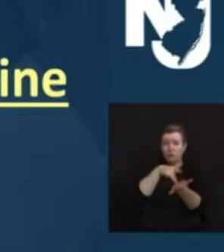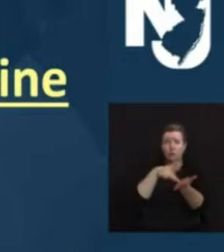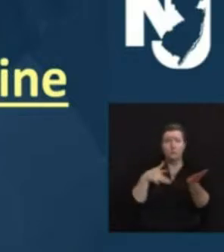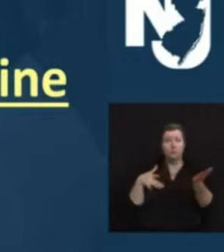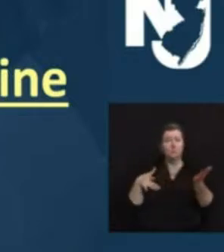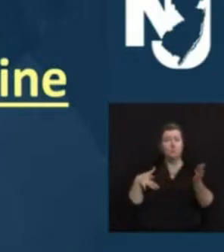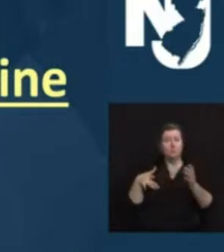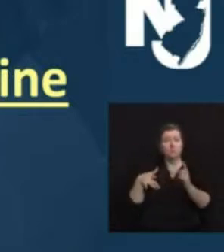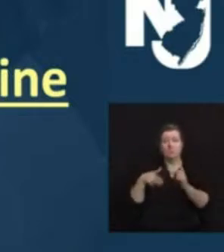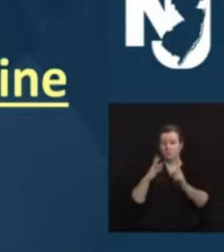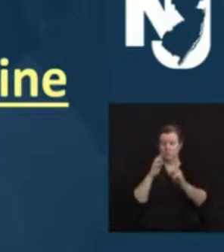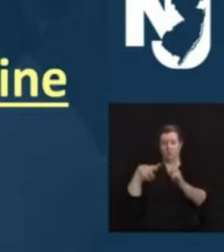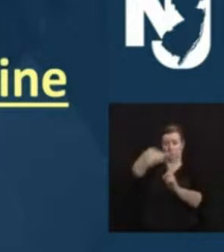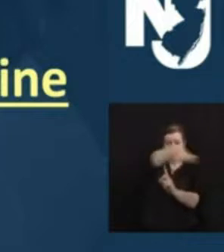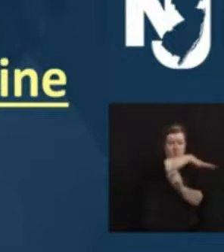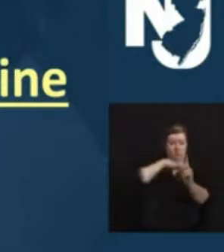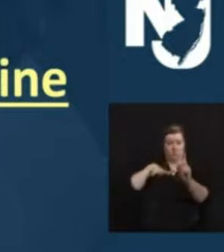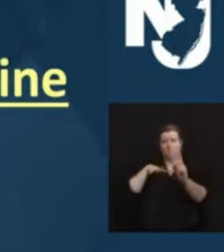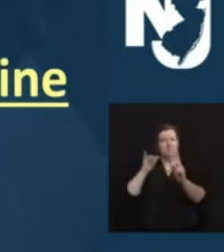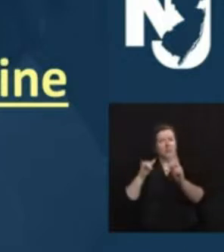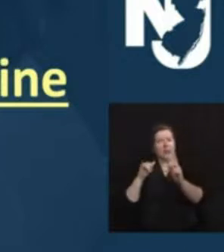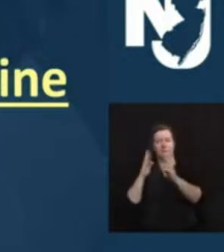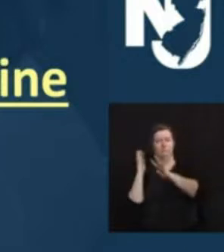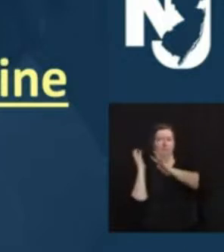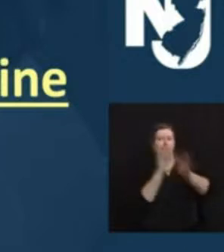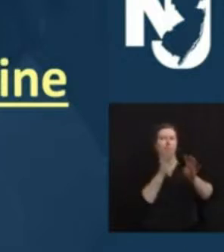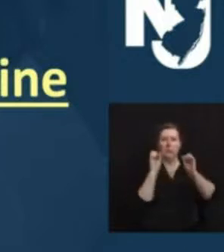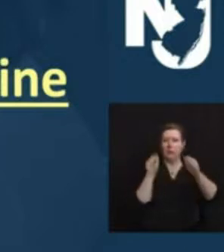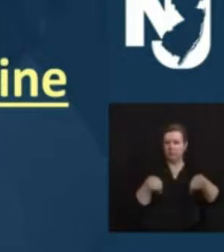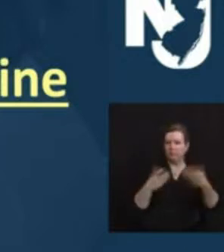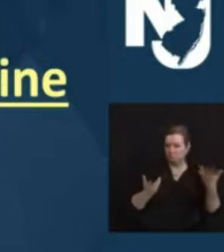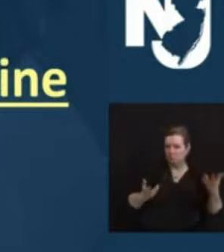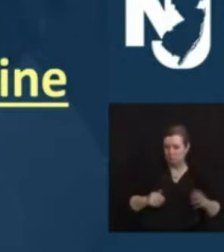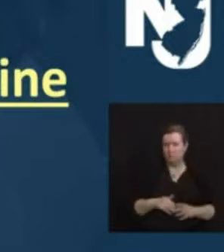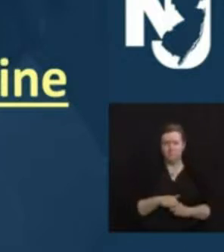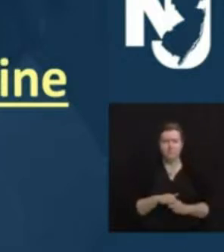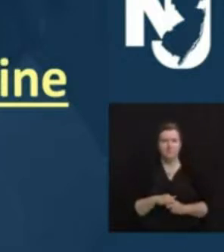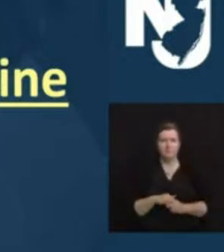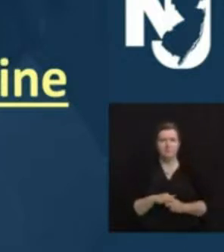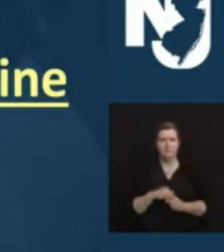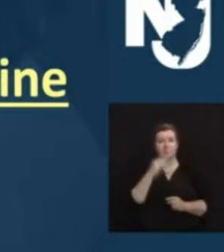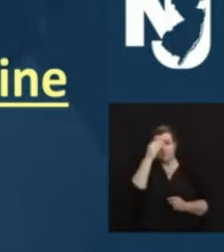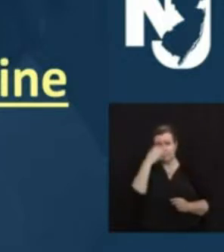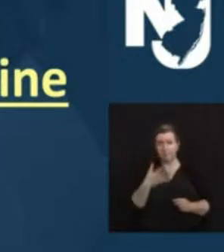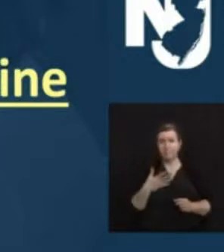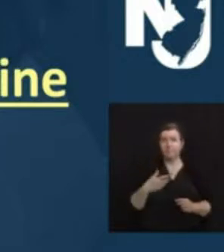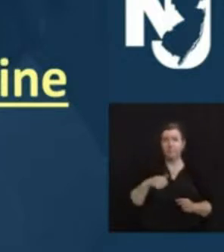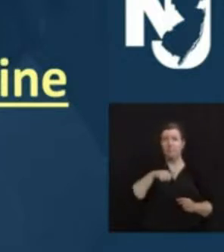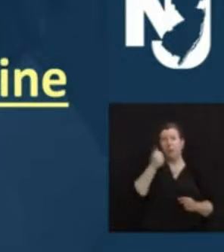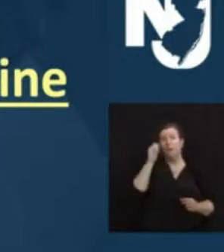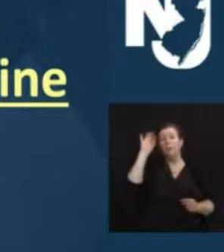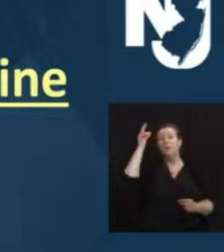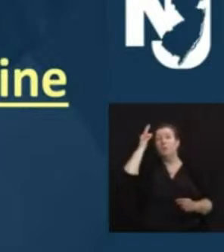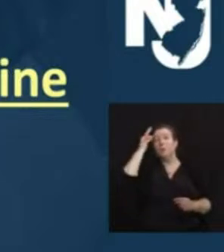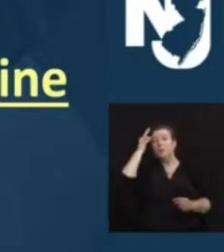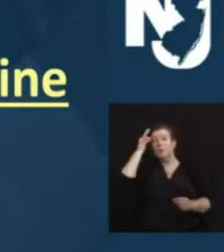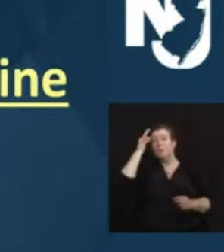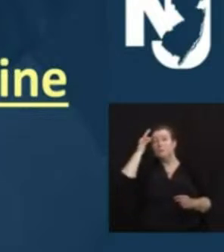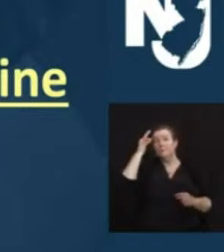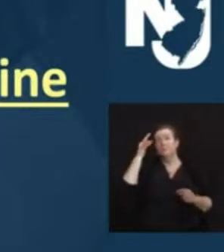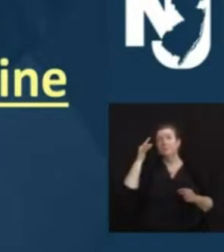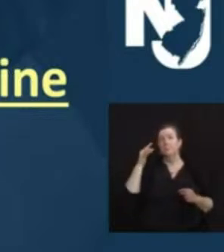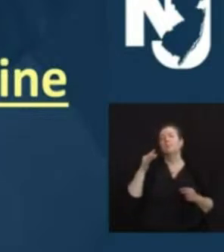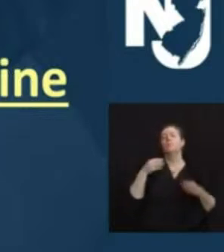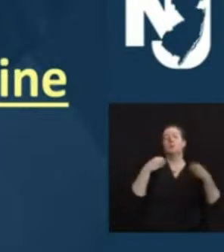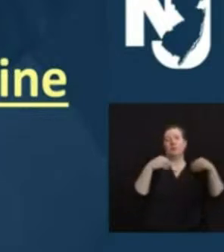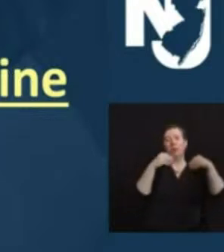neighborhoods. To further bolster these efforts, I'm pleased to share that an additional federal retail pharmacy program will launch next